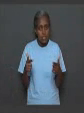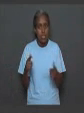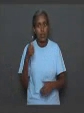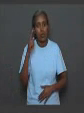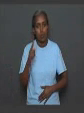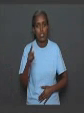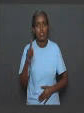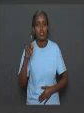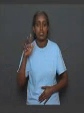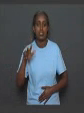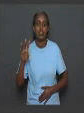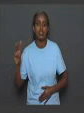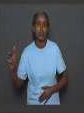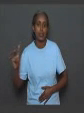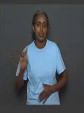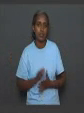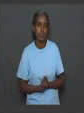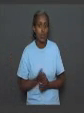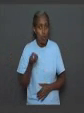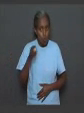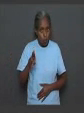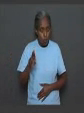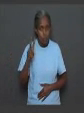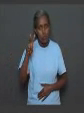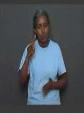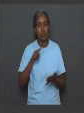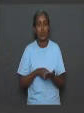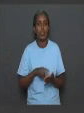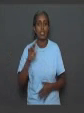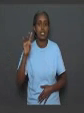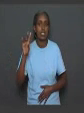in 37, or